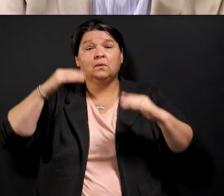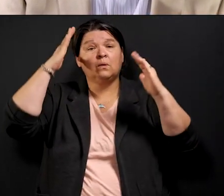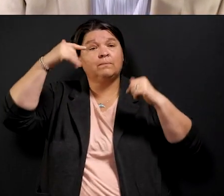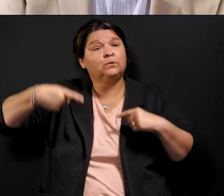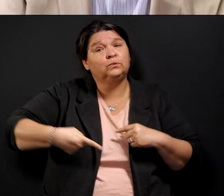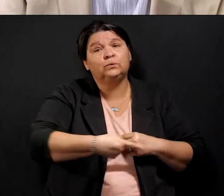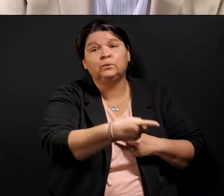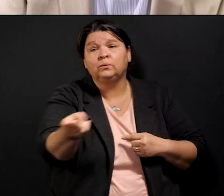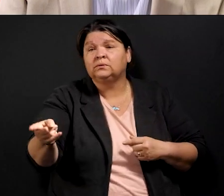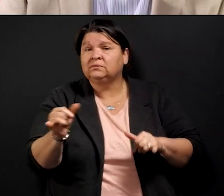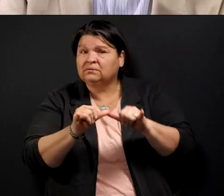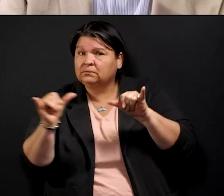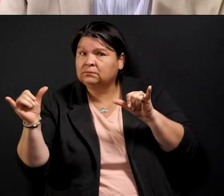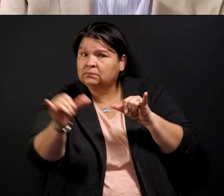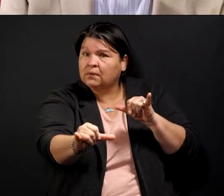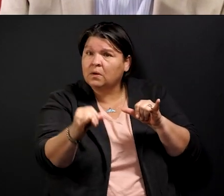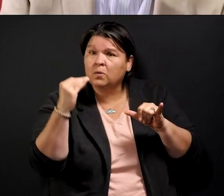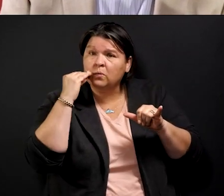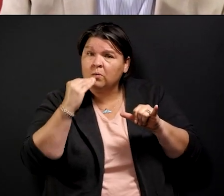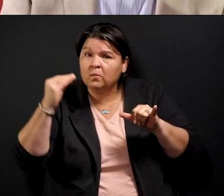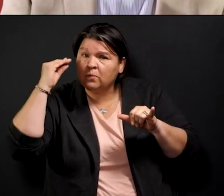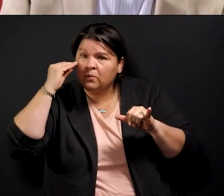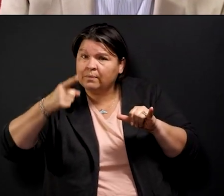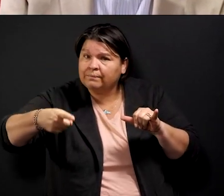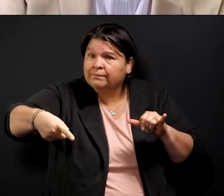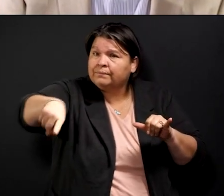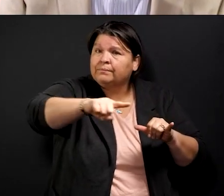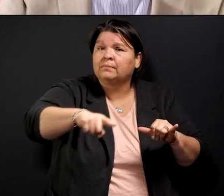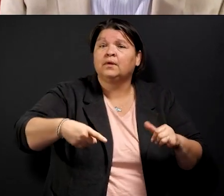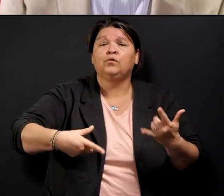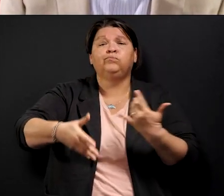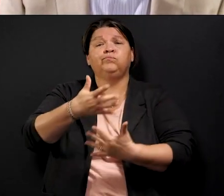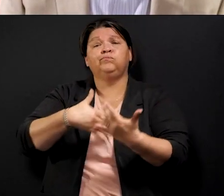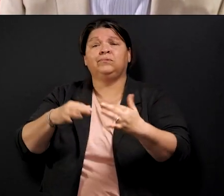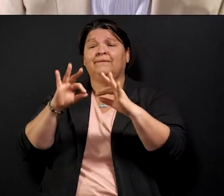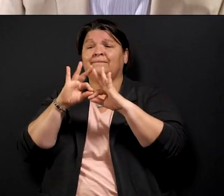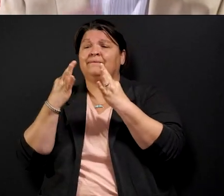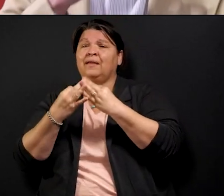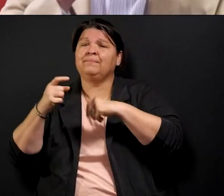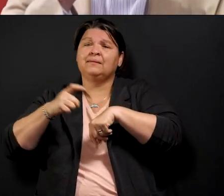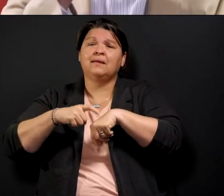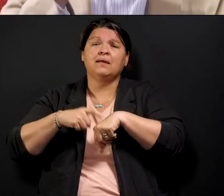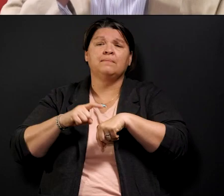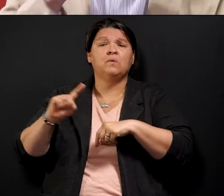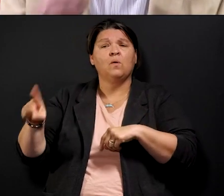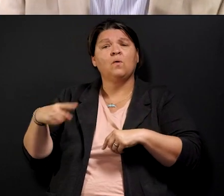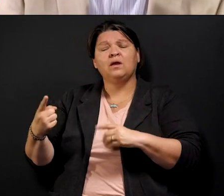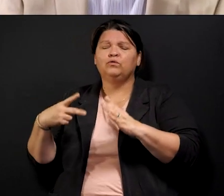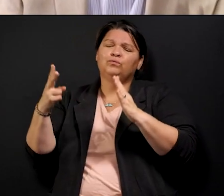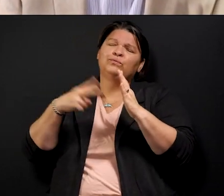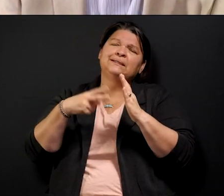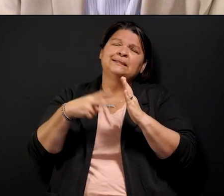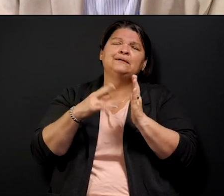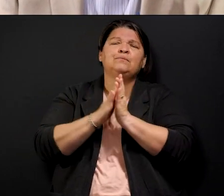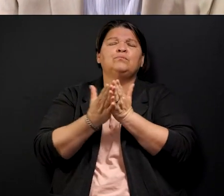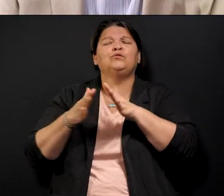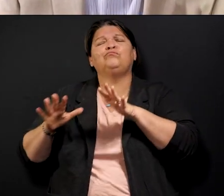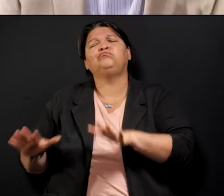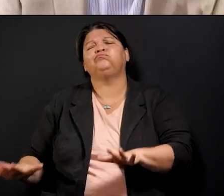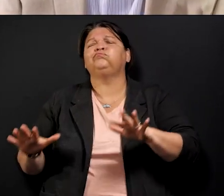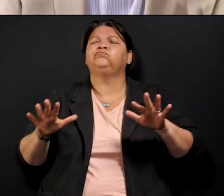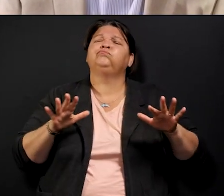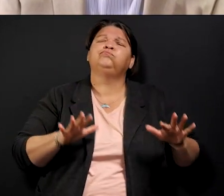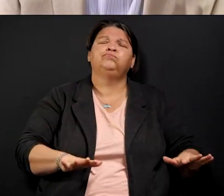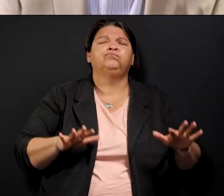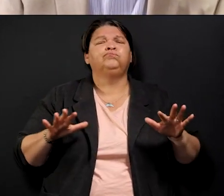good time with your family, or maybe reading a good book, or like me, maybe out riding your bike. I rode my bike this morning. Today I'm joined